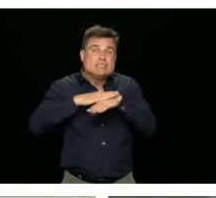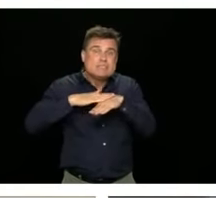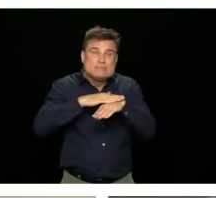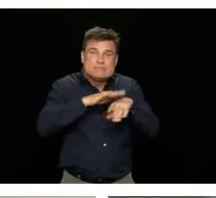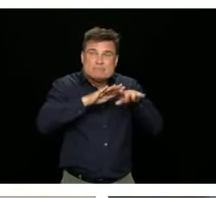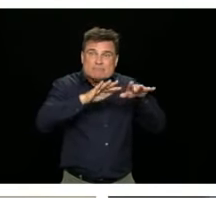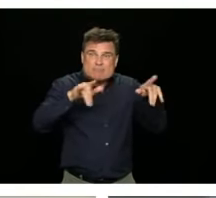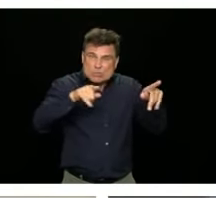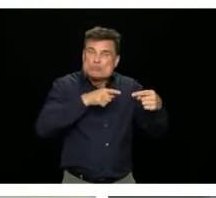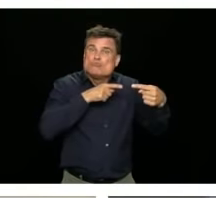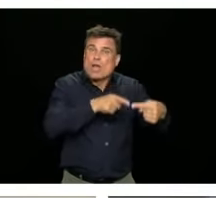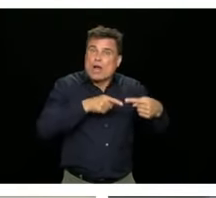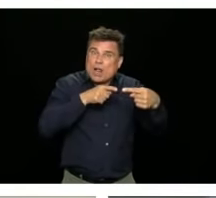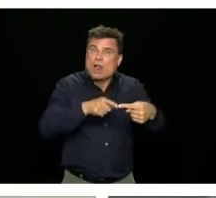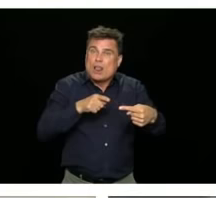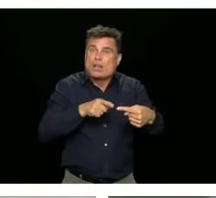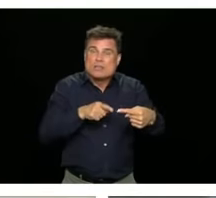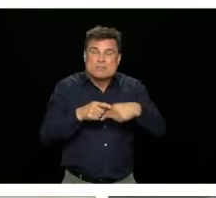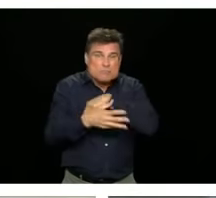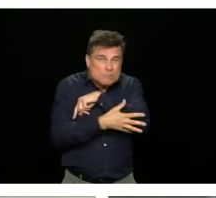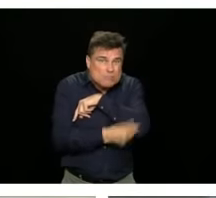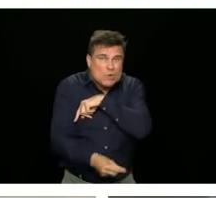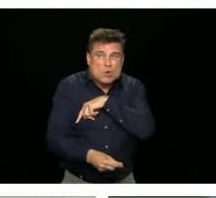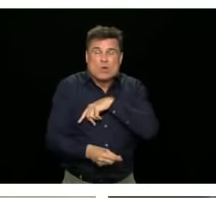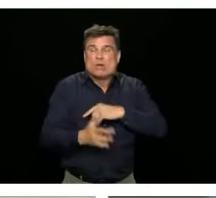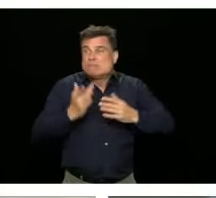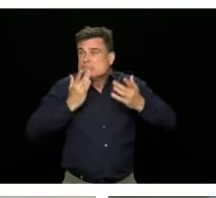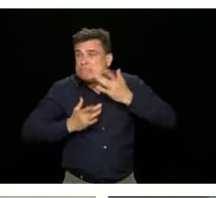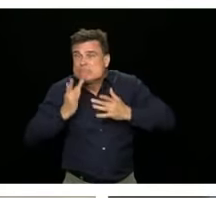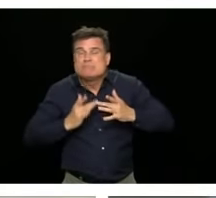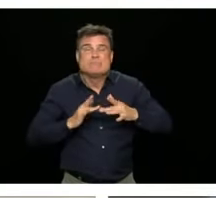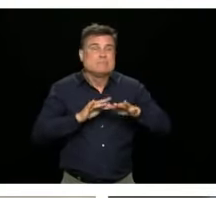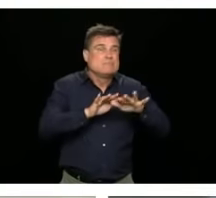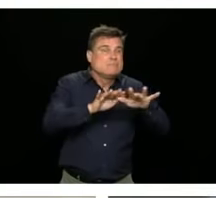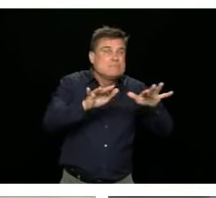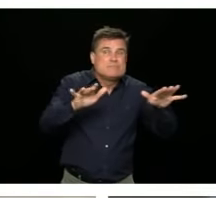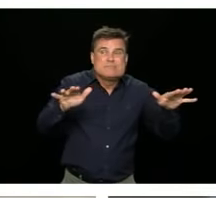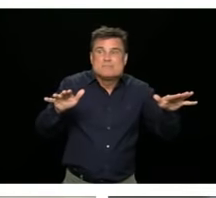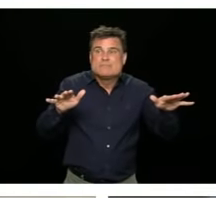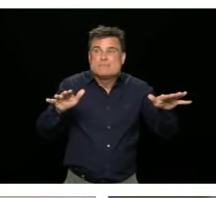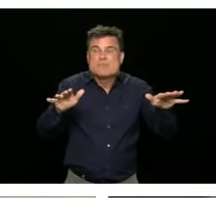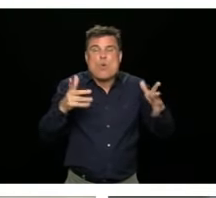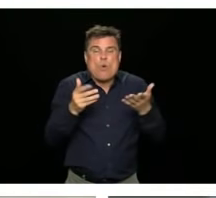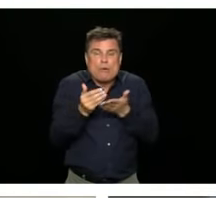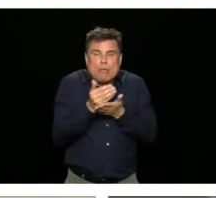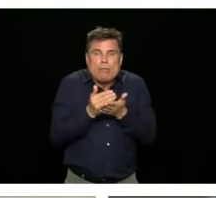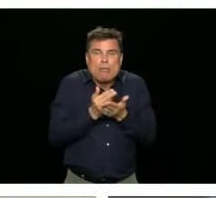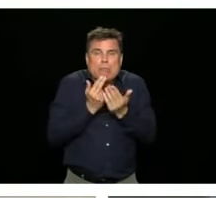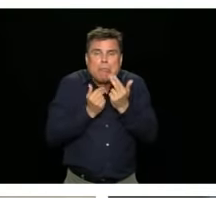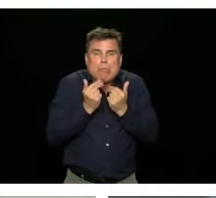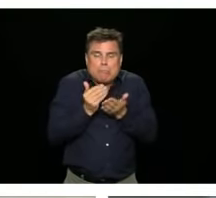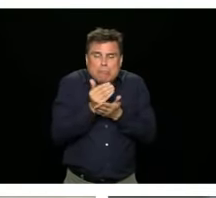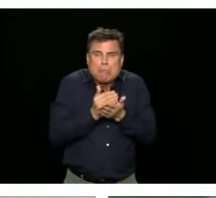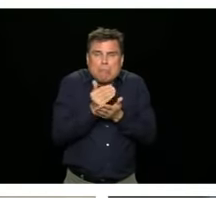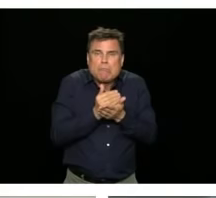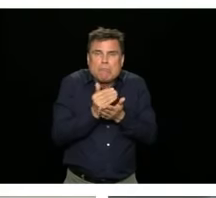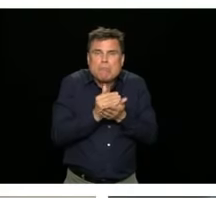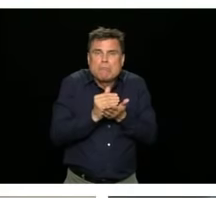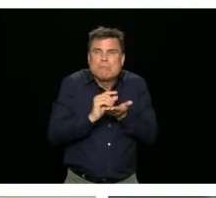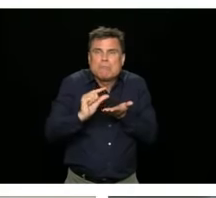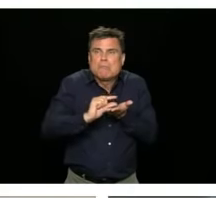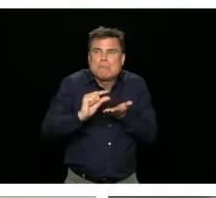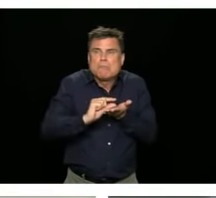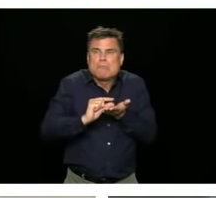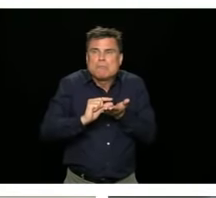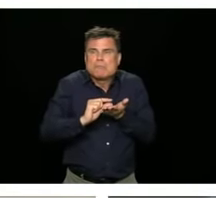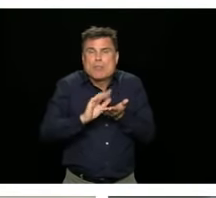stats are Black, Indigenous, people of color. And so when we know those things, I think one of the critical important ways is to address the inequality,